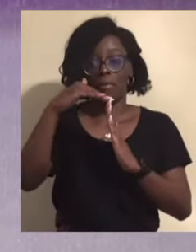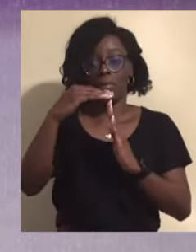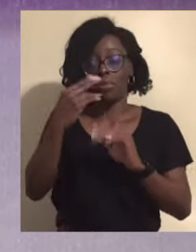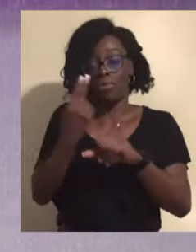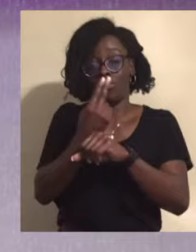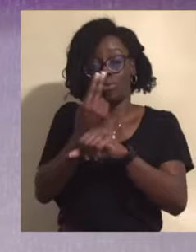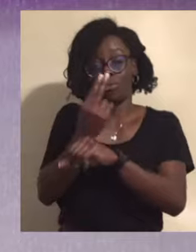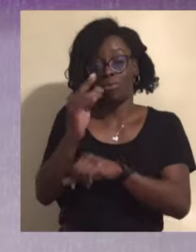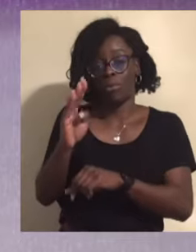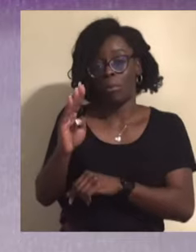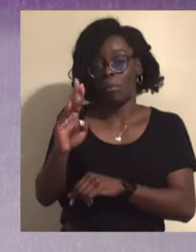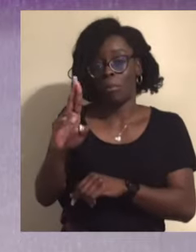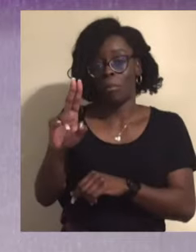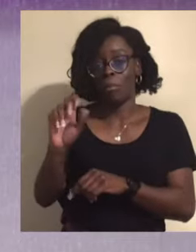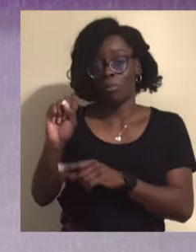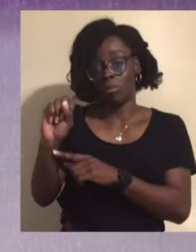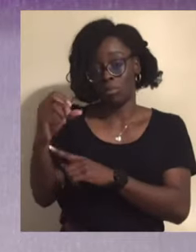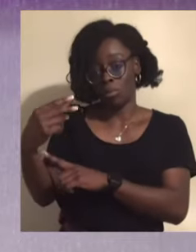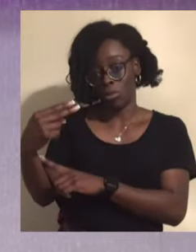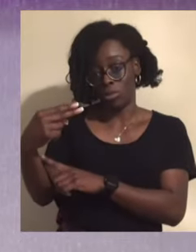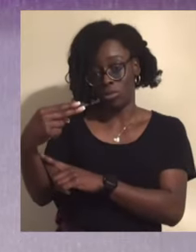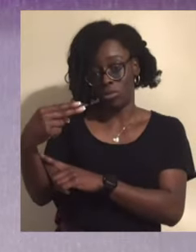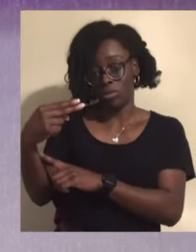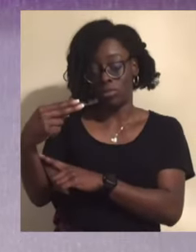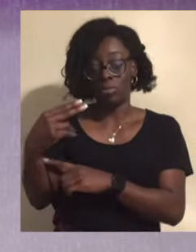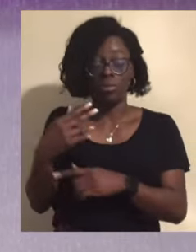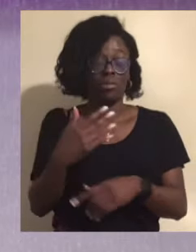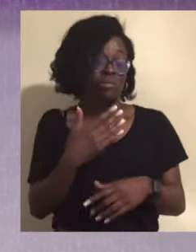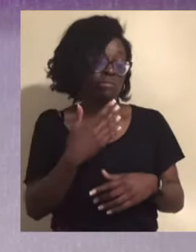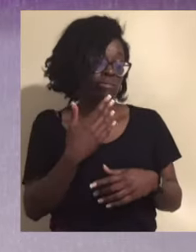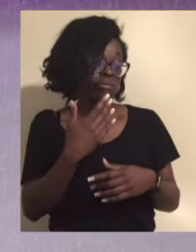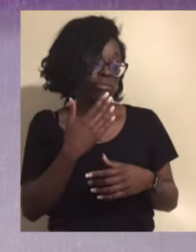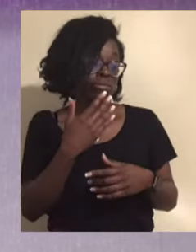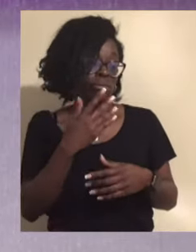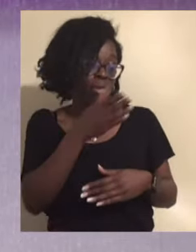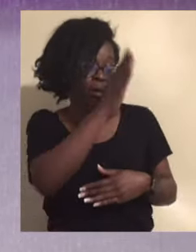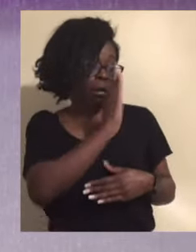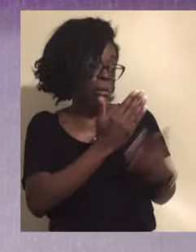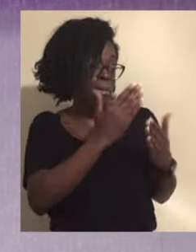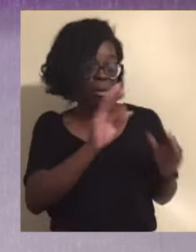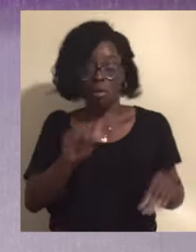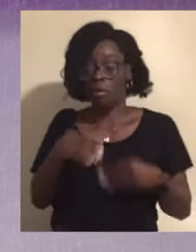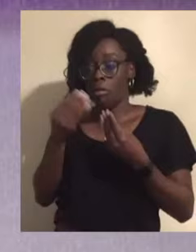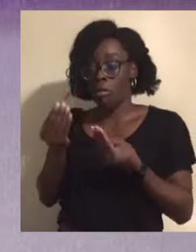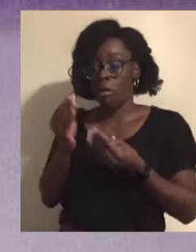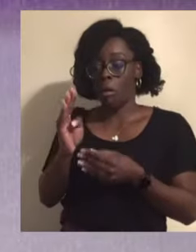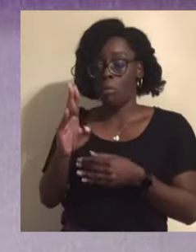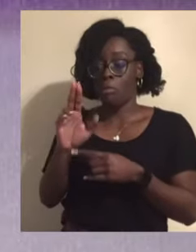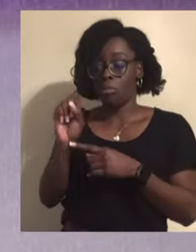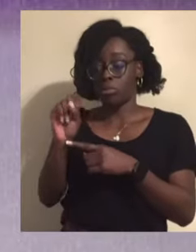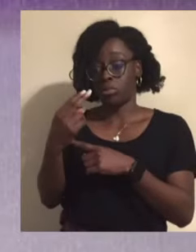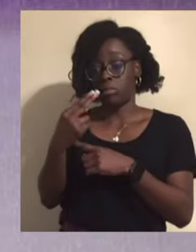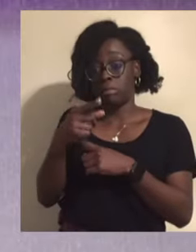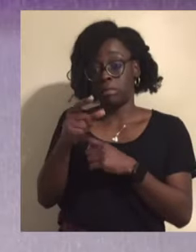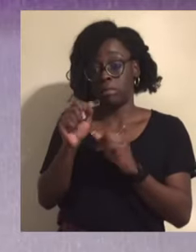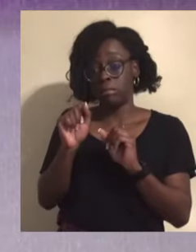where God will give you a brush because he can make the same thing look like a new thing.